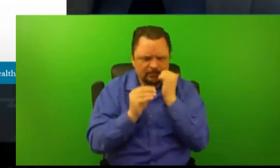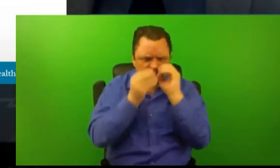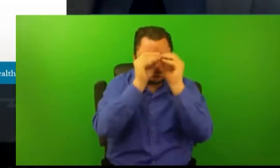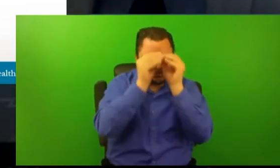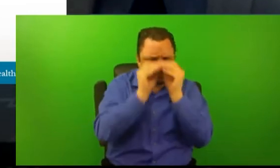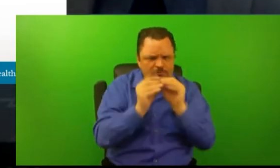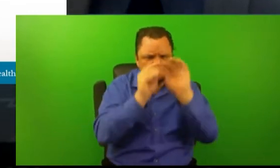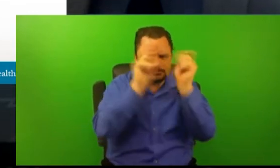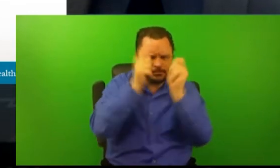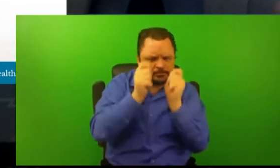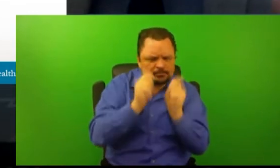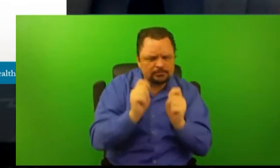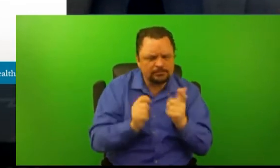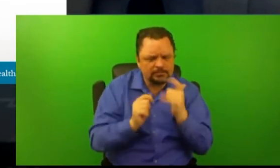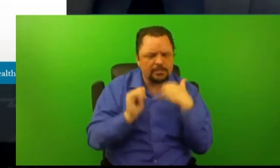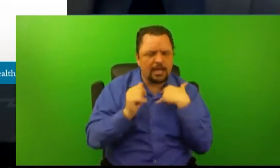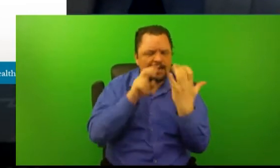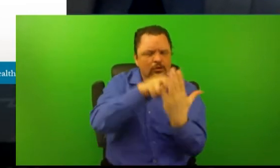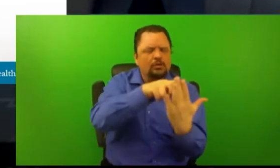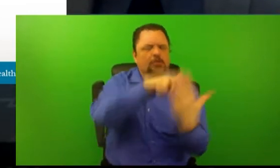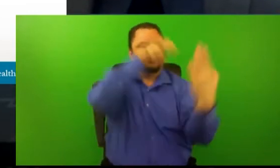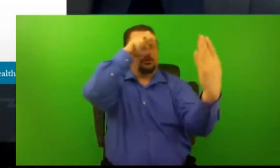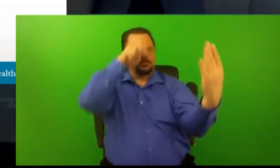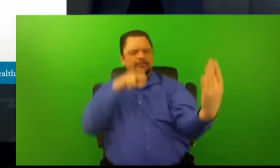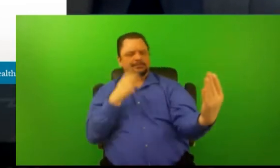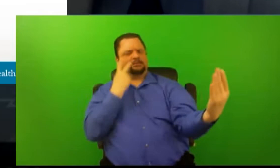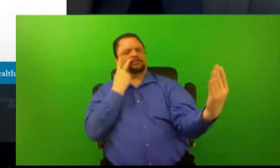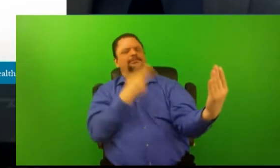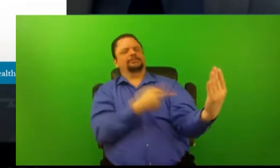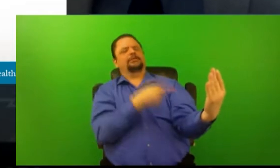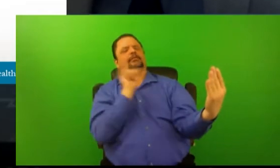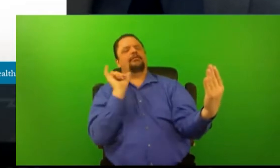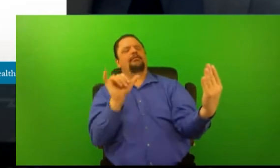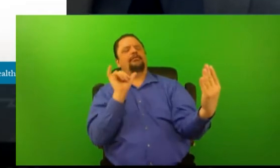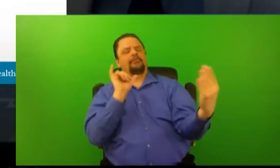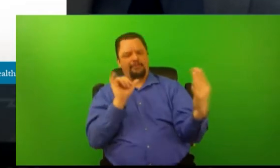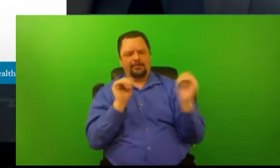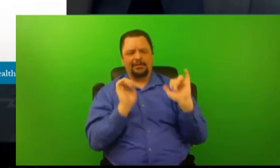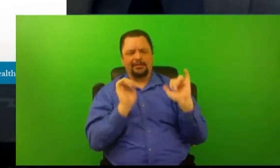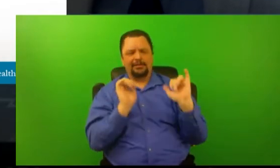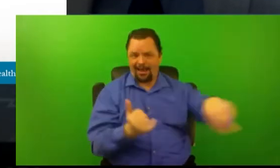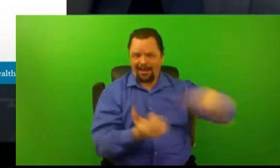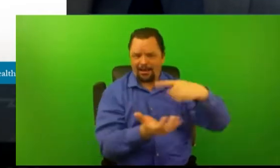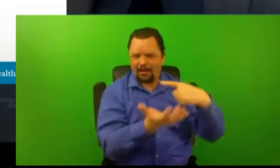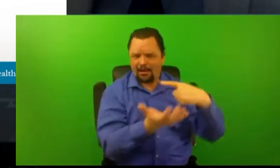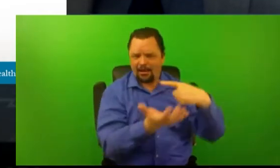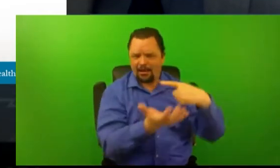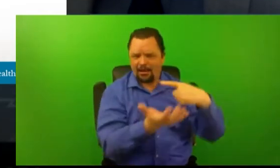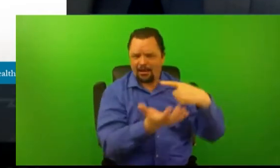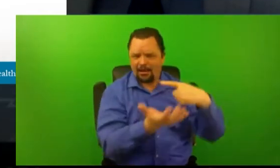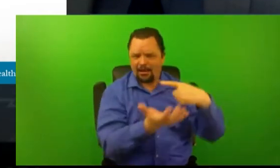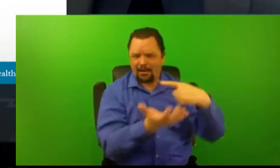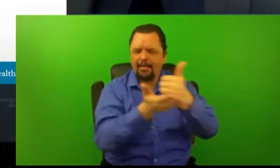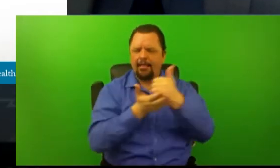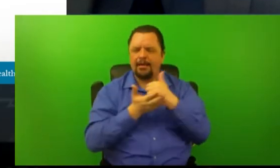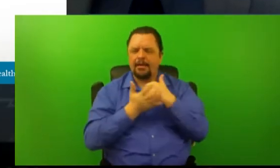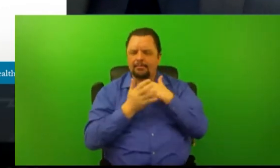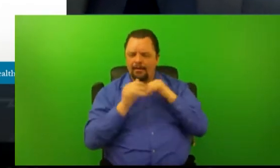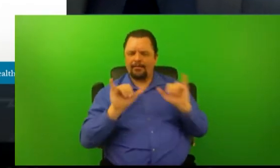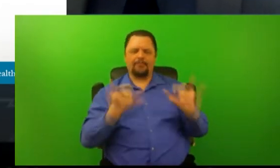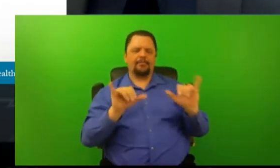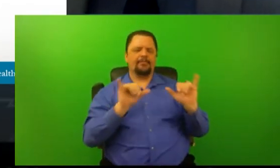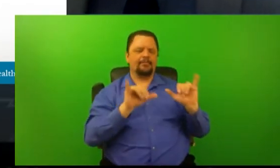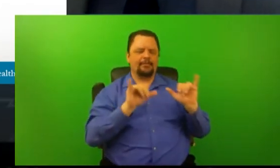of this type of dialogue is extremely helpful for us to incorporate into the visualizations.